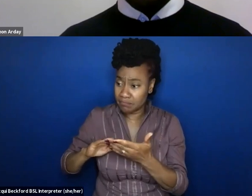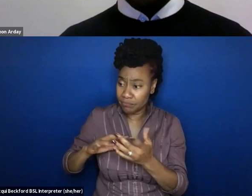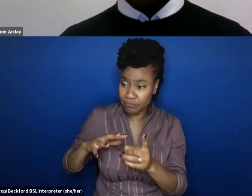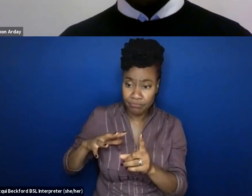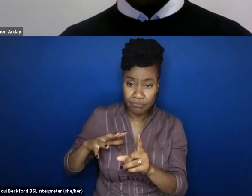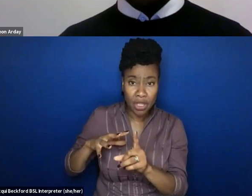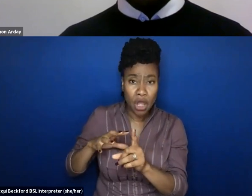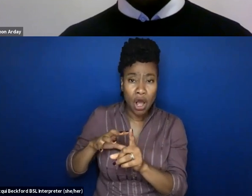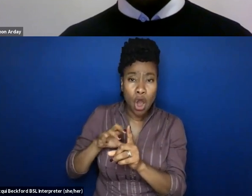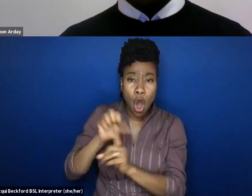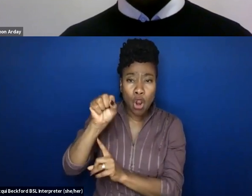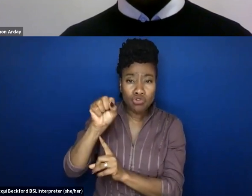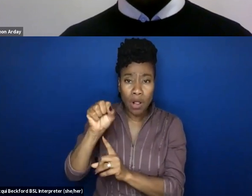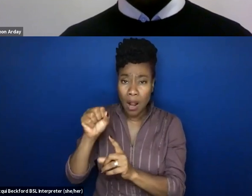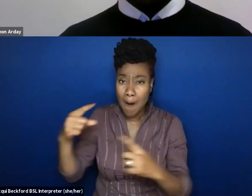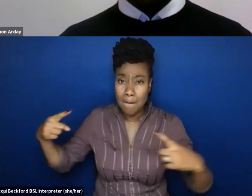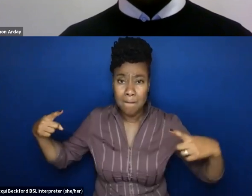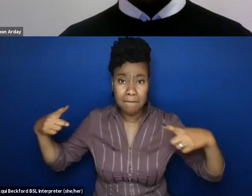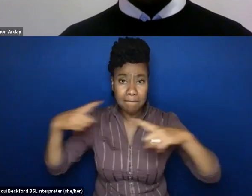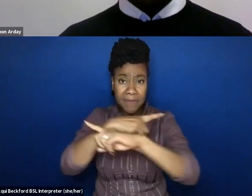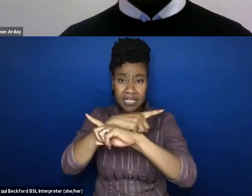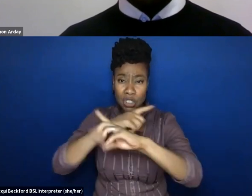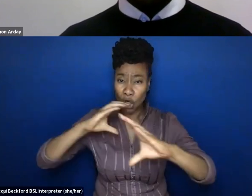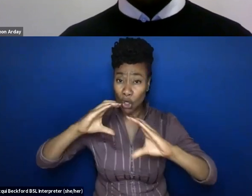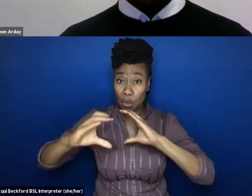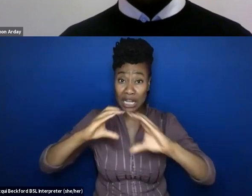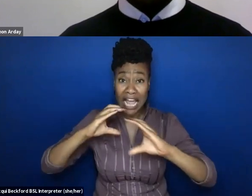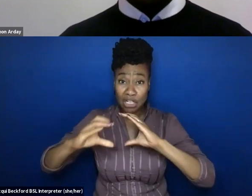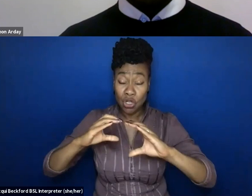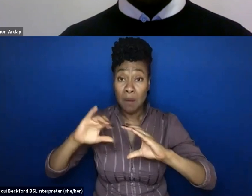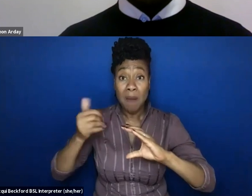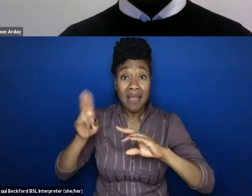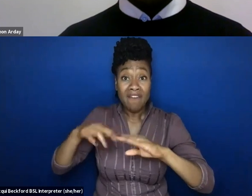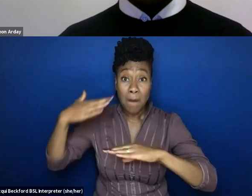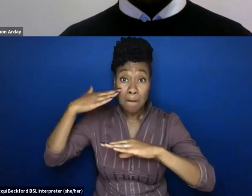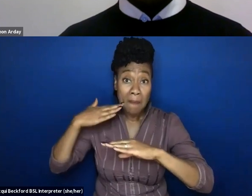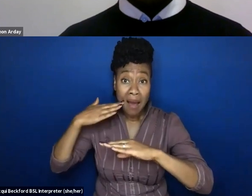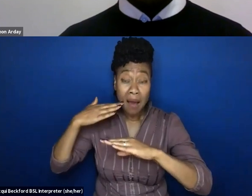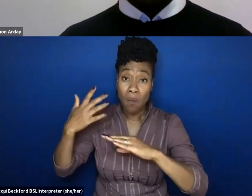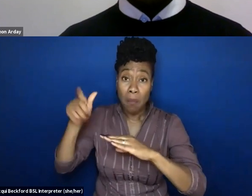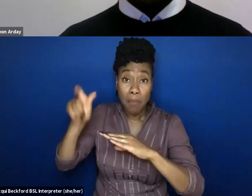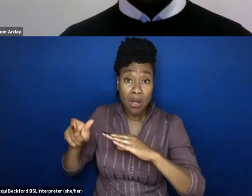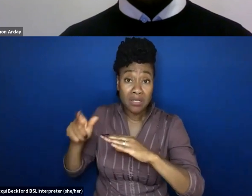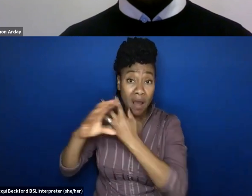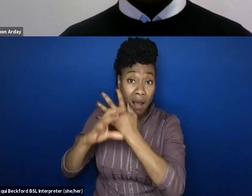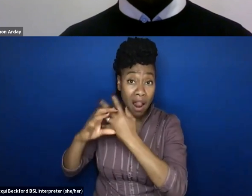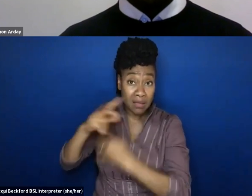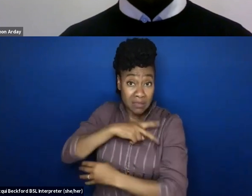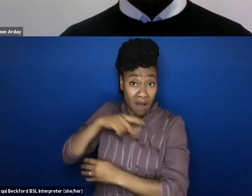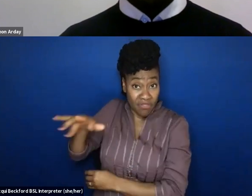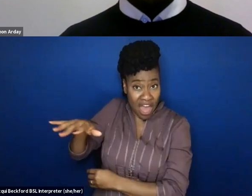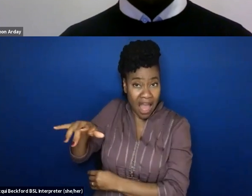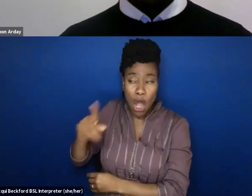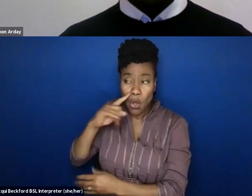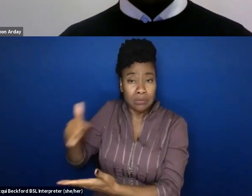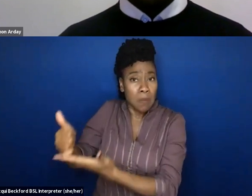that cultural miscommunication, things might have been different. But as I said, mine was 30 years ago.